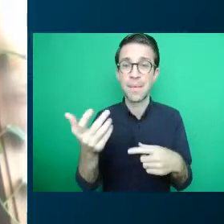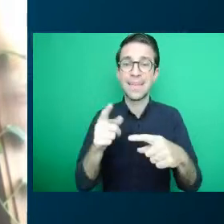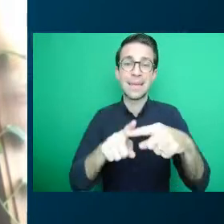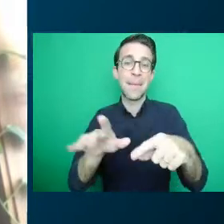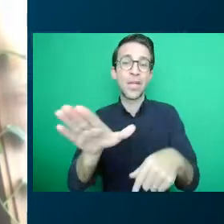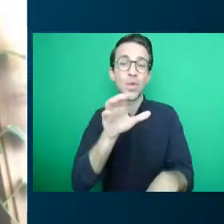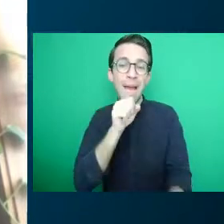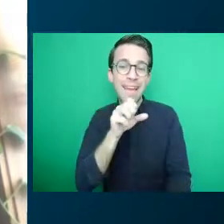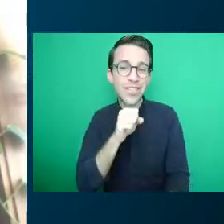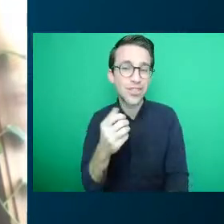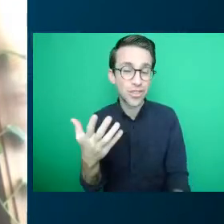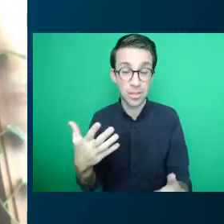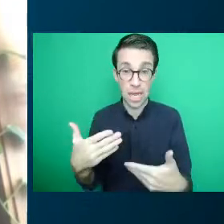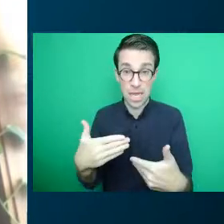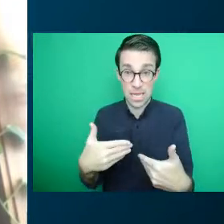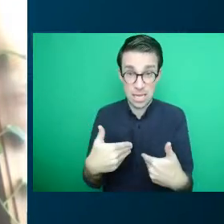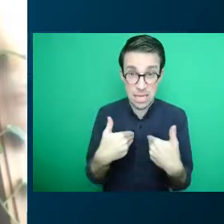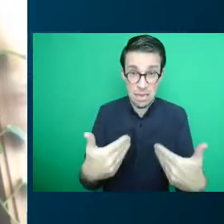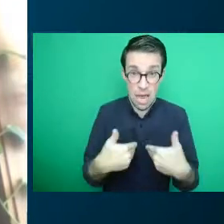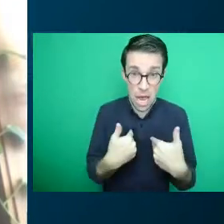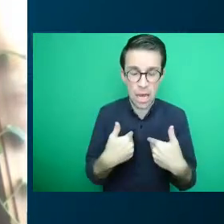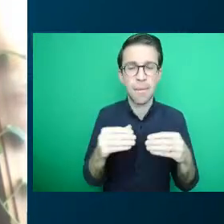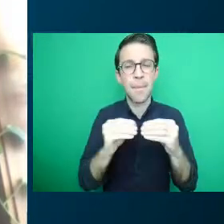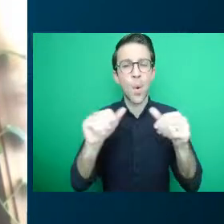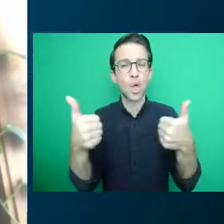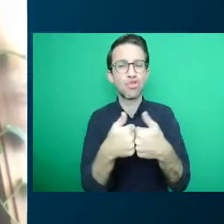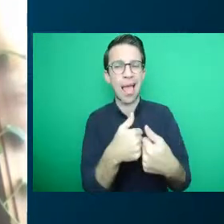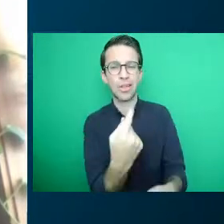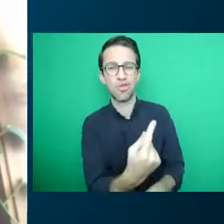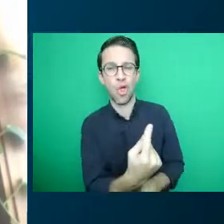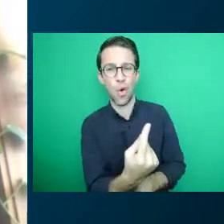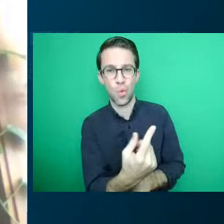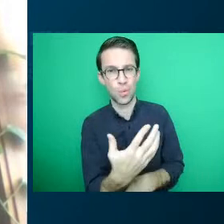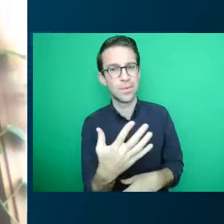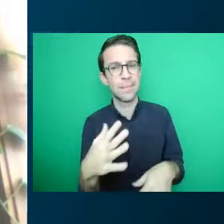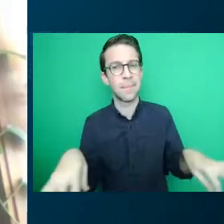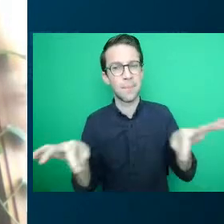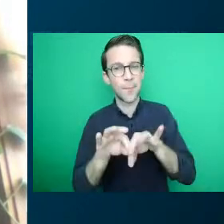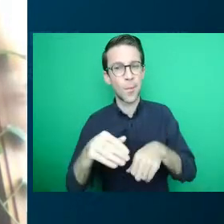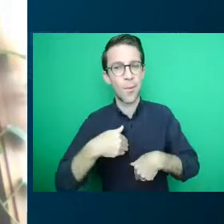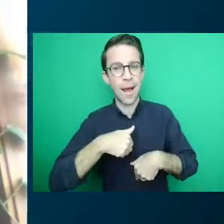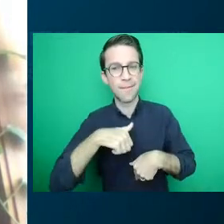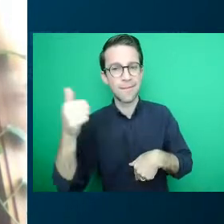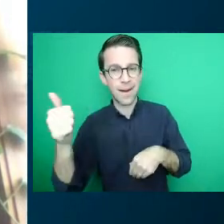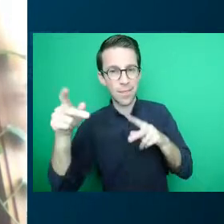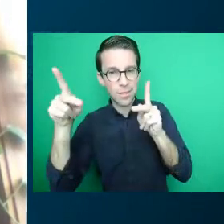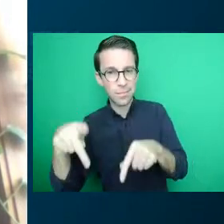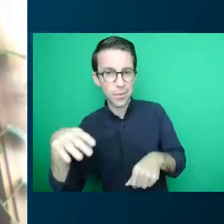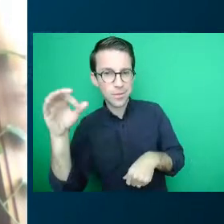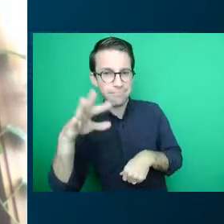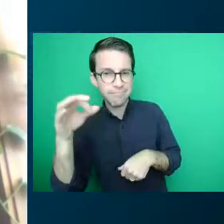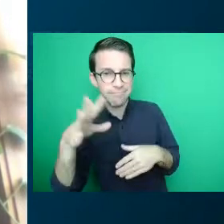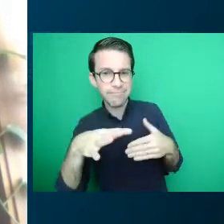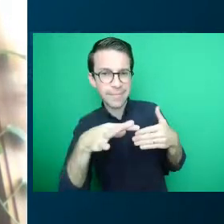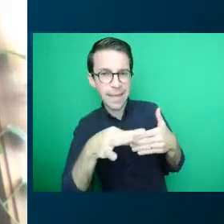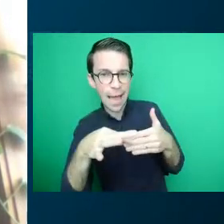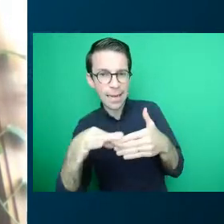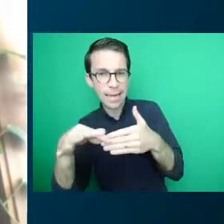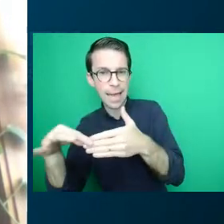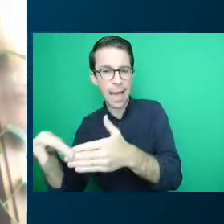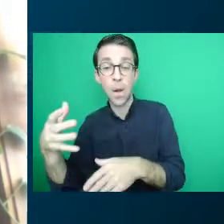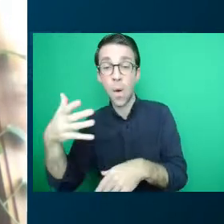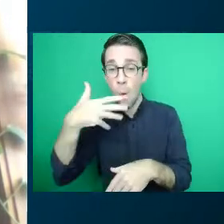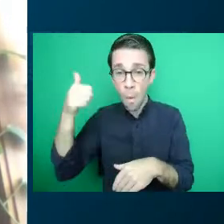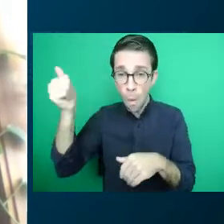obviously the younger they are, the more challenging that is, and the more helpful it is more helpful those tutorials are for older